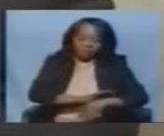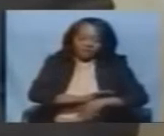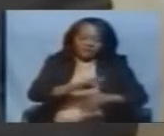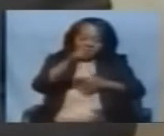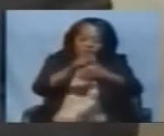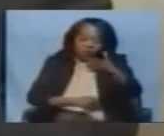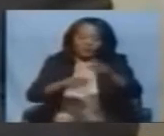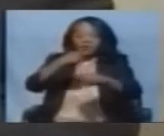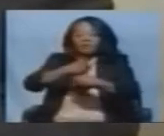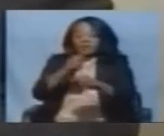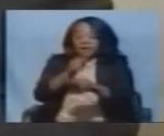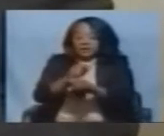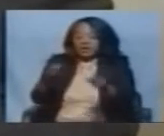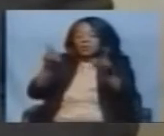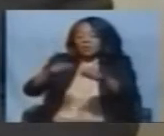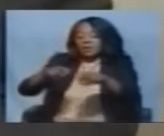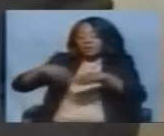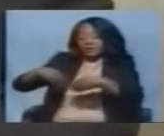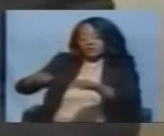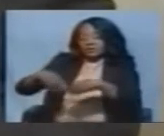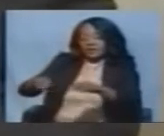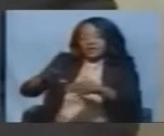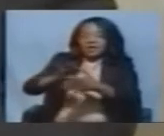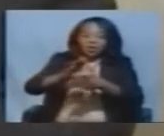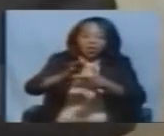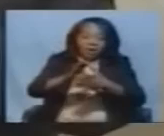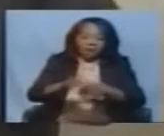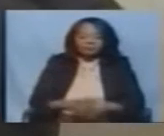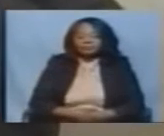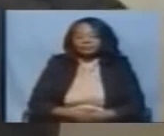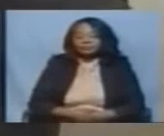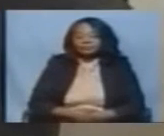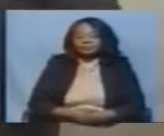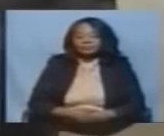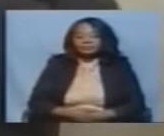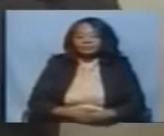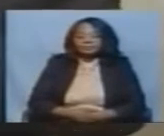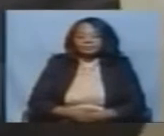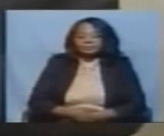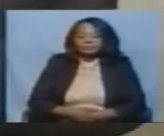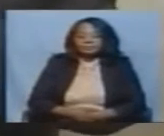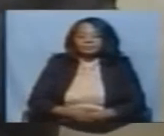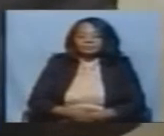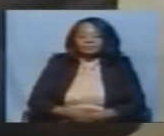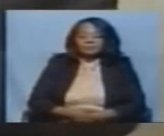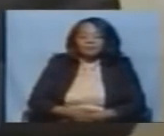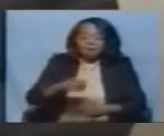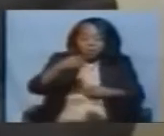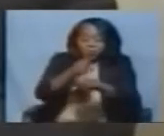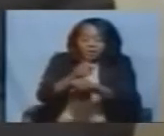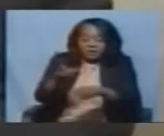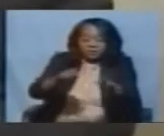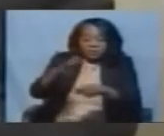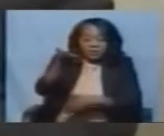production when you sell that particular ton of copper. So the people in production